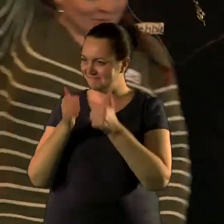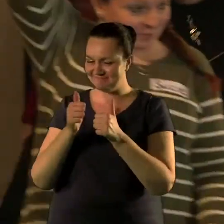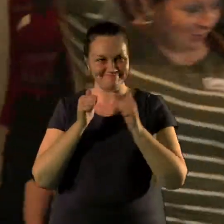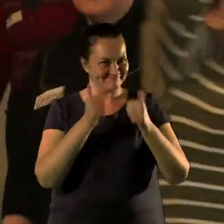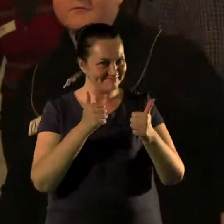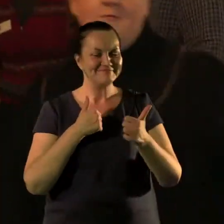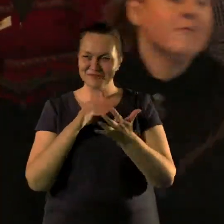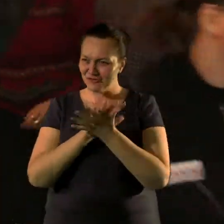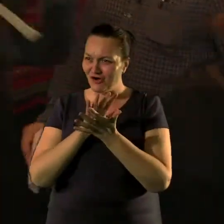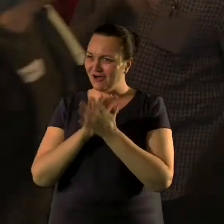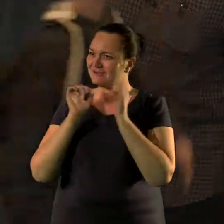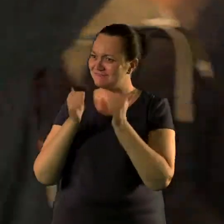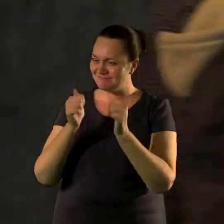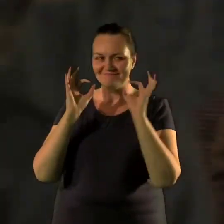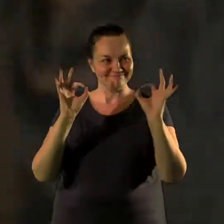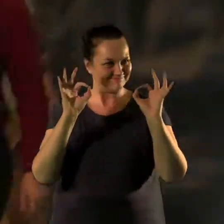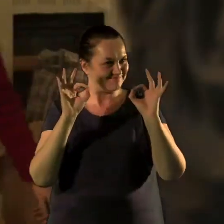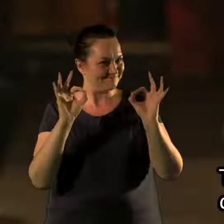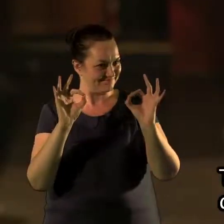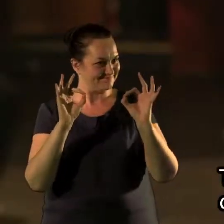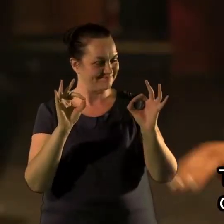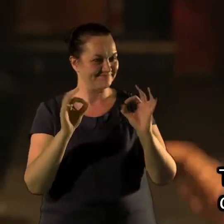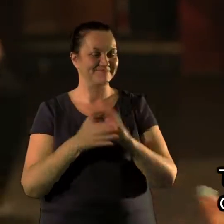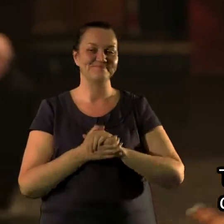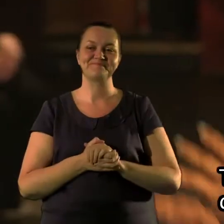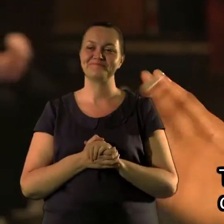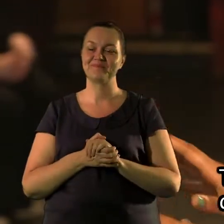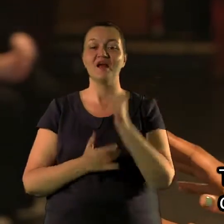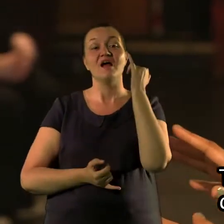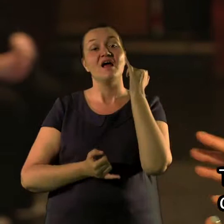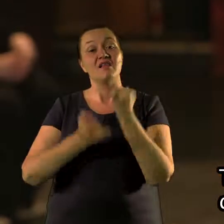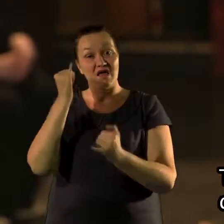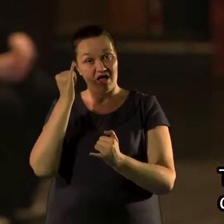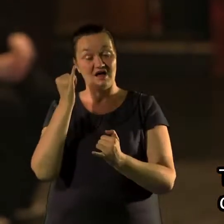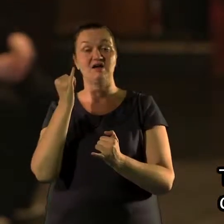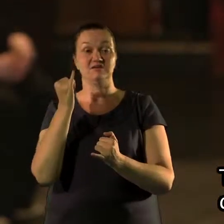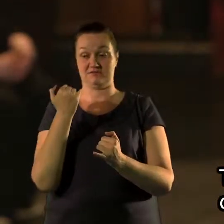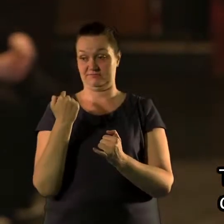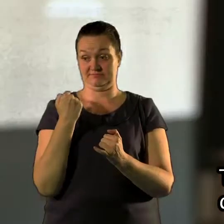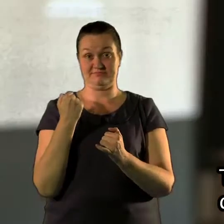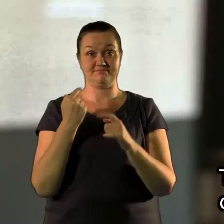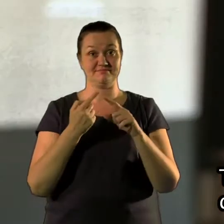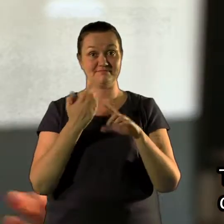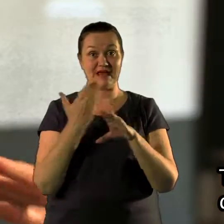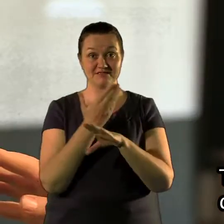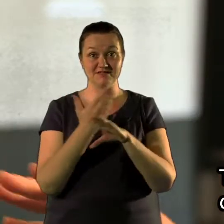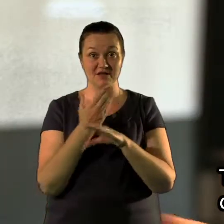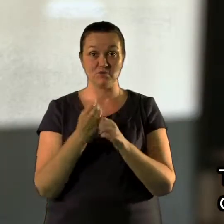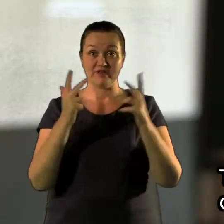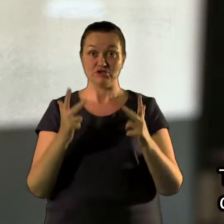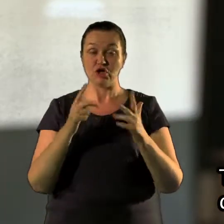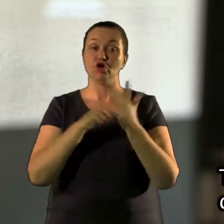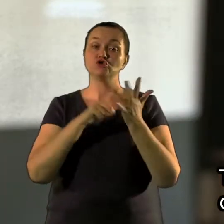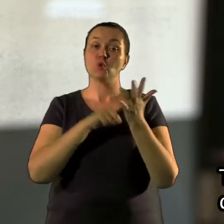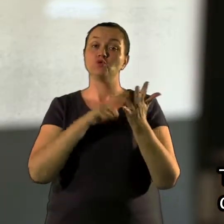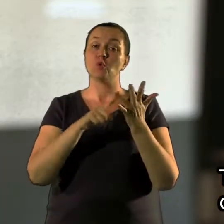this. Excellent, good, good, good. The last exercise with chairs that Jojo led, it hits so many different